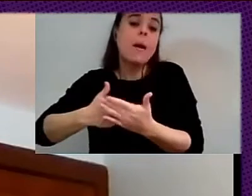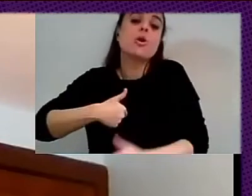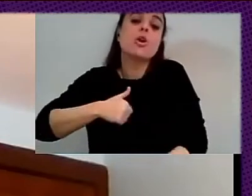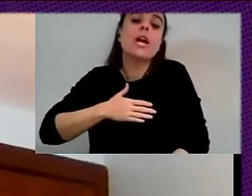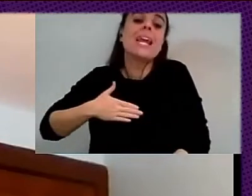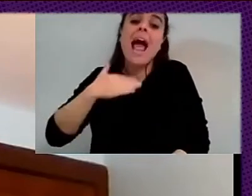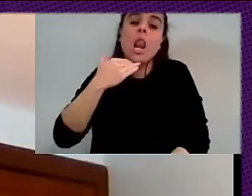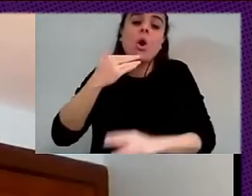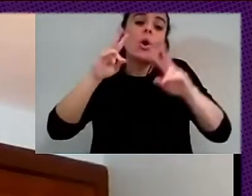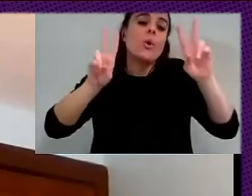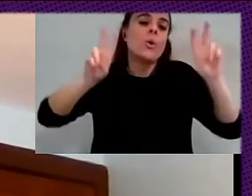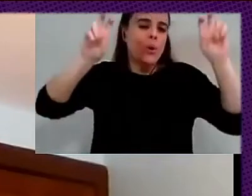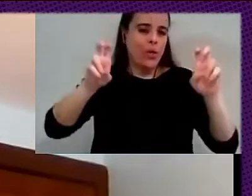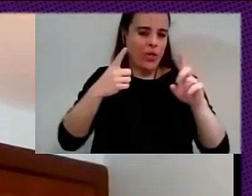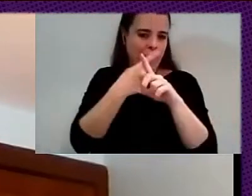Mandela's party,